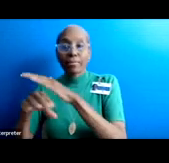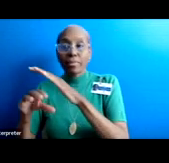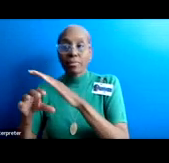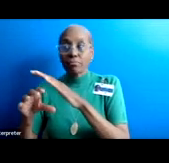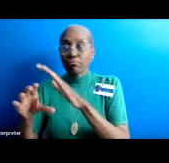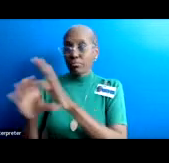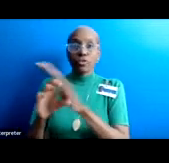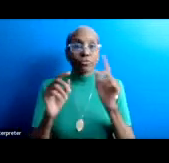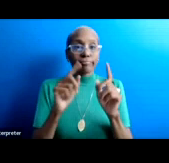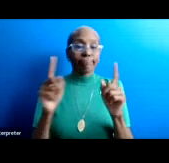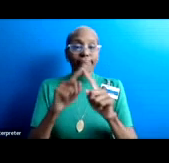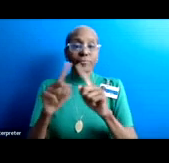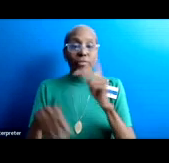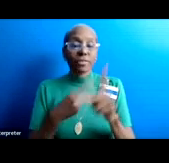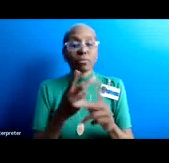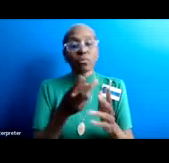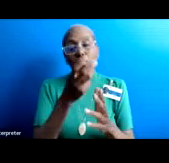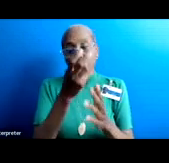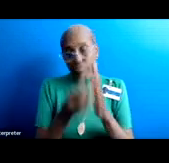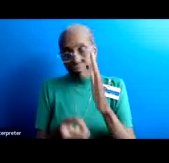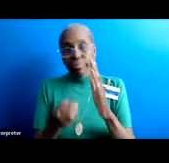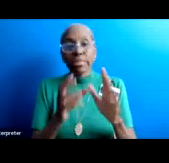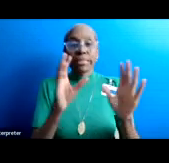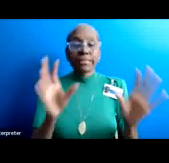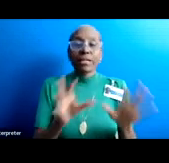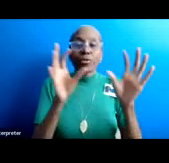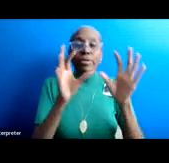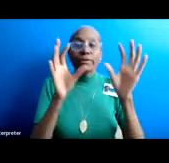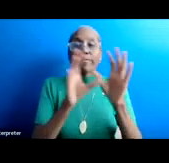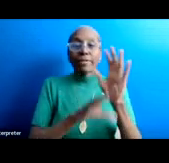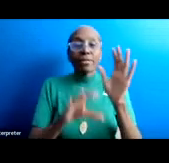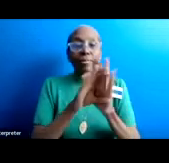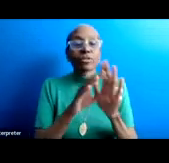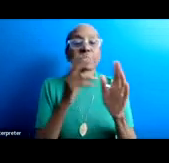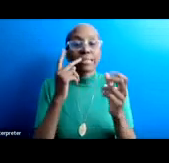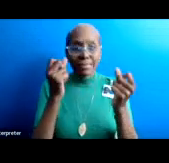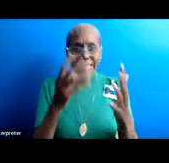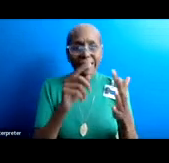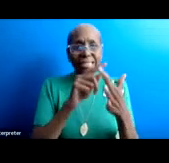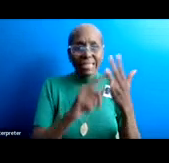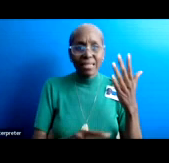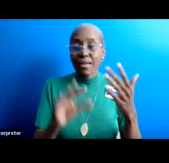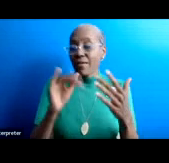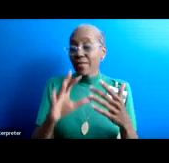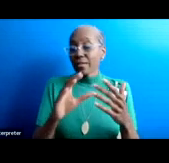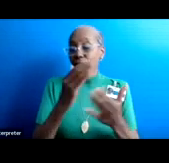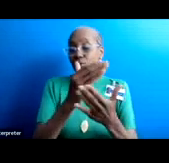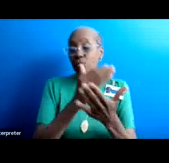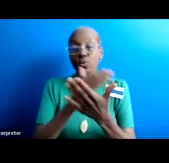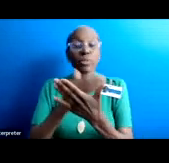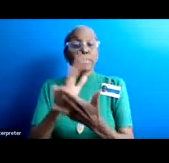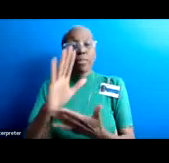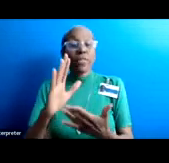images. We'll dive into decorative images. So I see a lot of this in our faculty's courses and